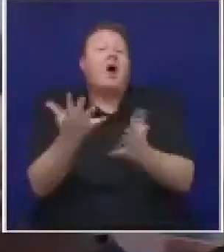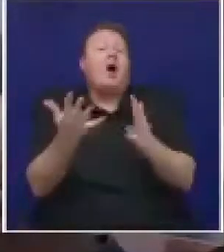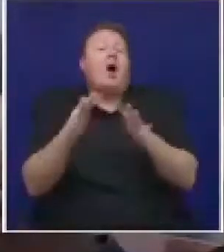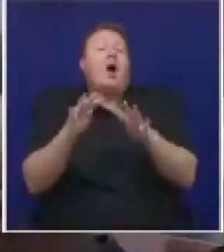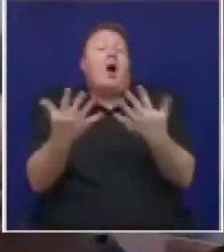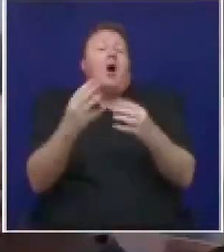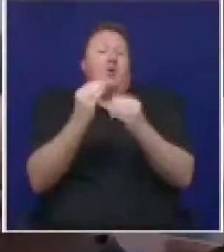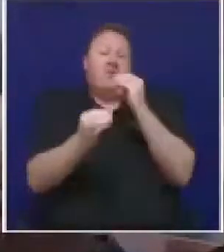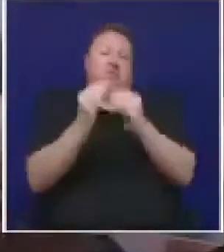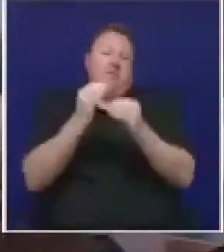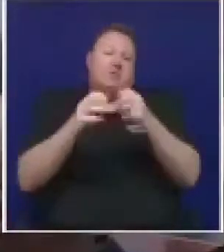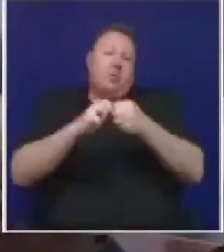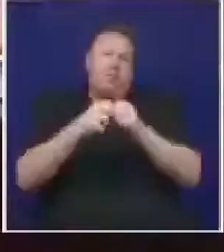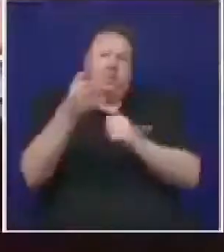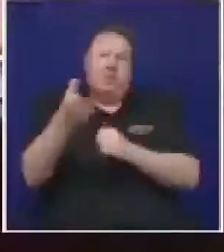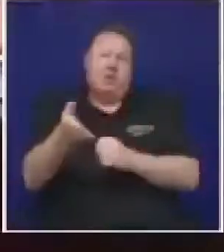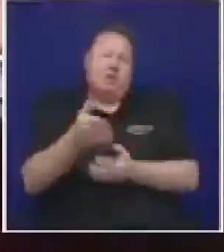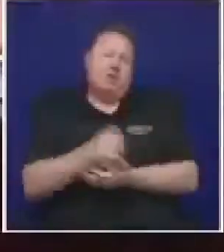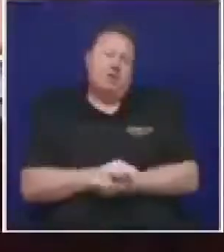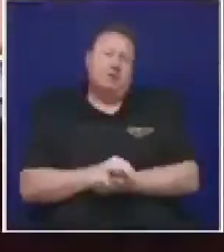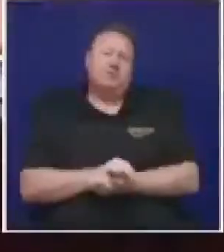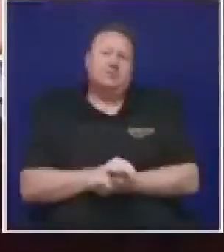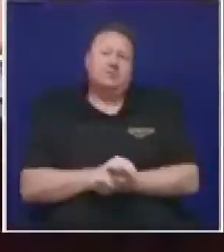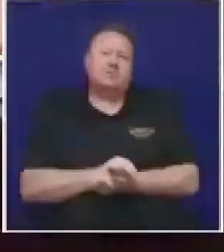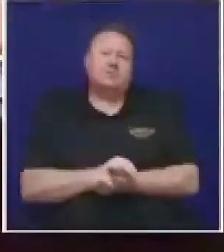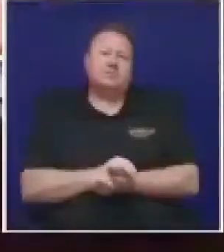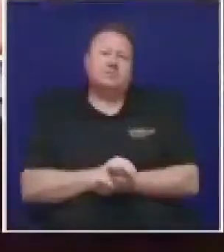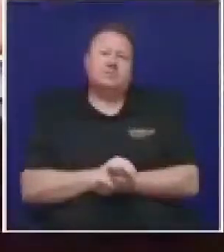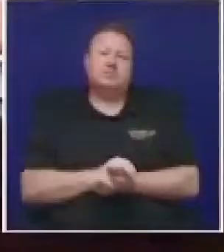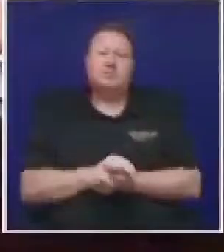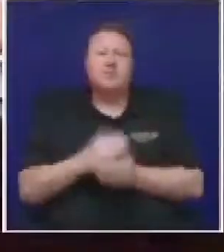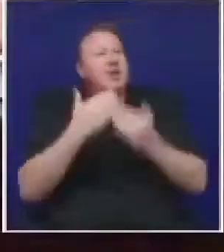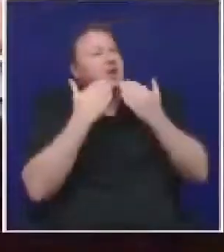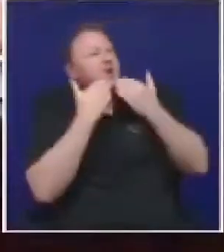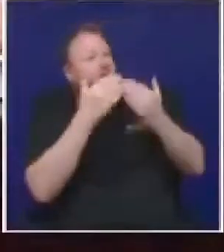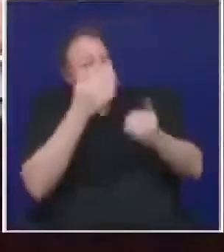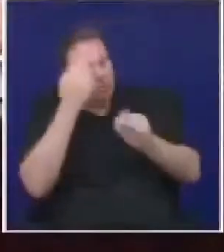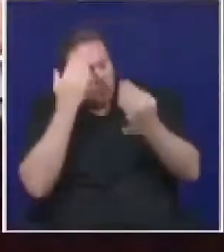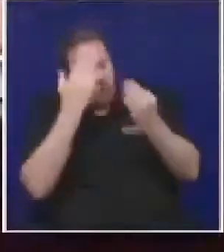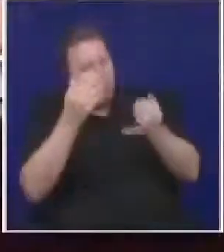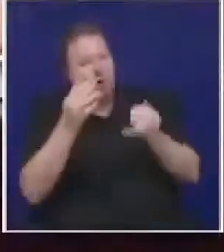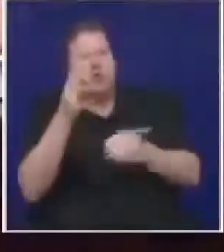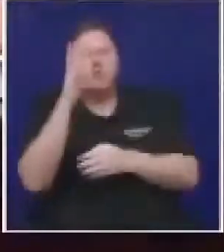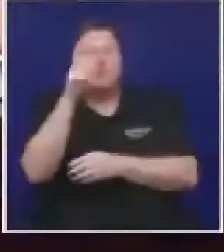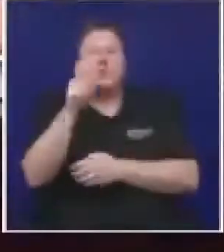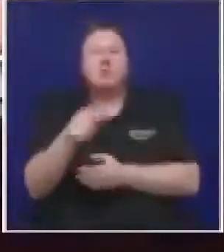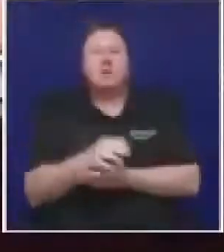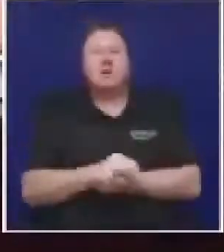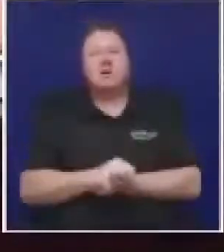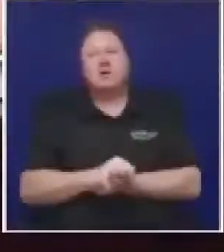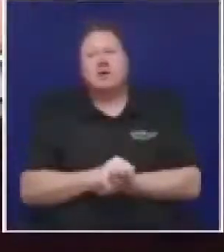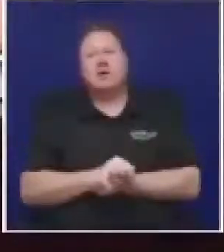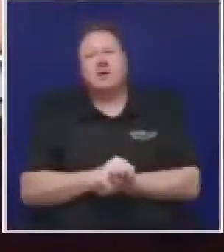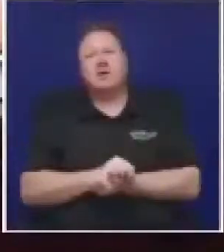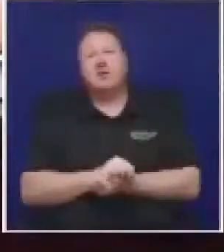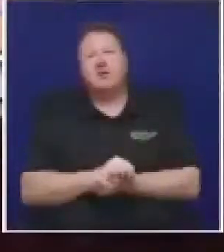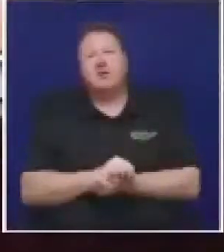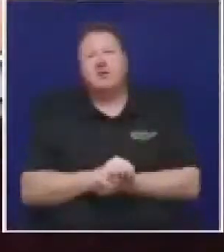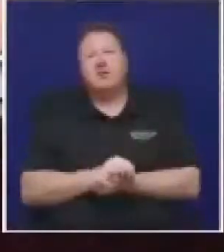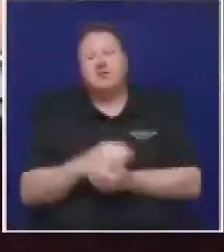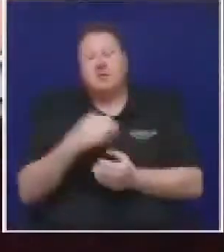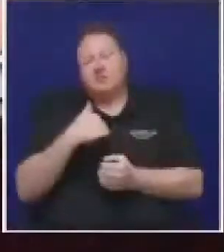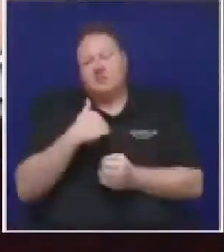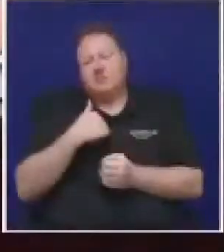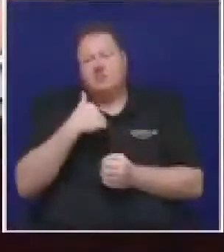Deputy President. Thank you, Honorable Speaker. Honorable Speaker, allow me to begin by